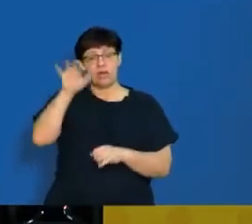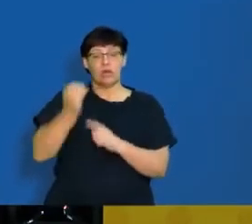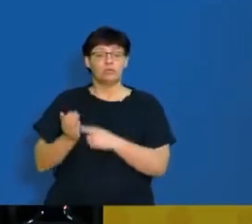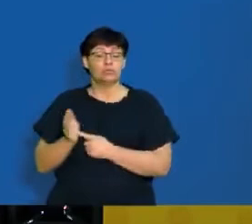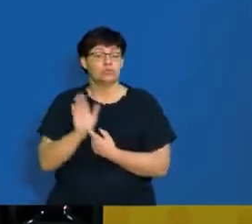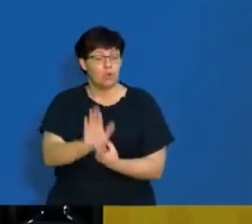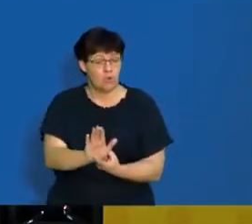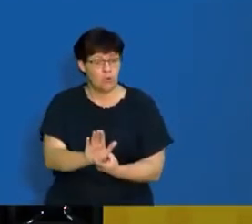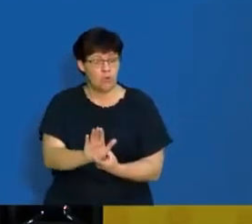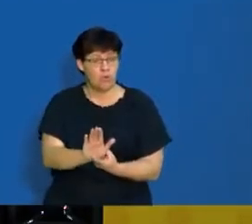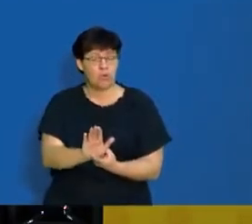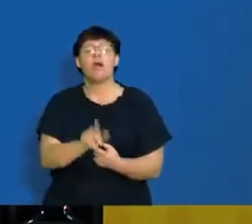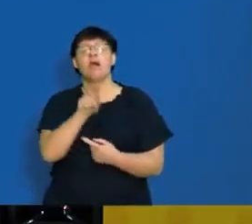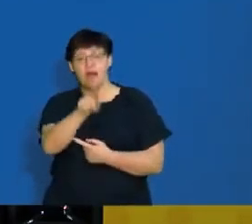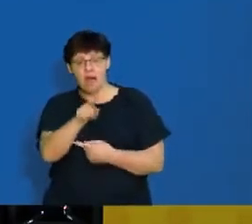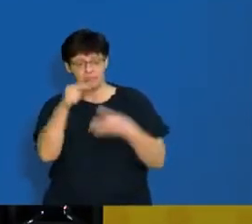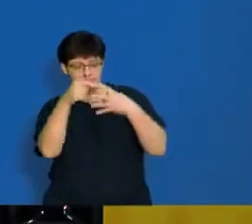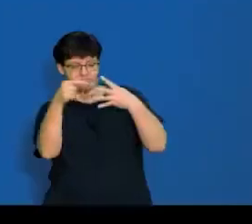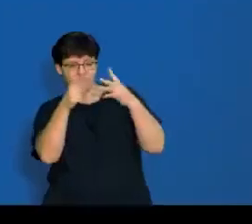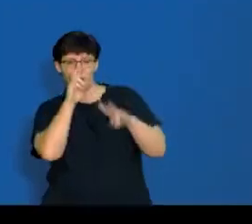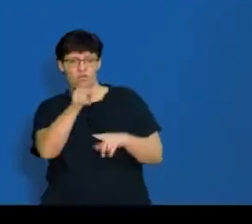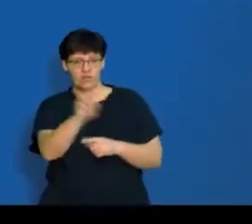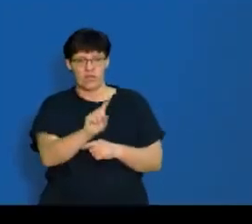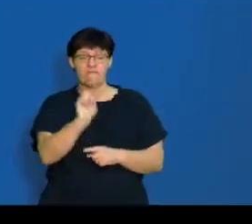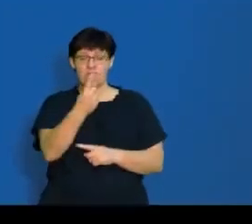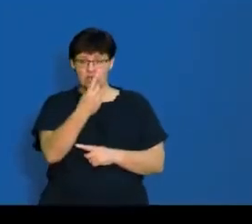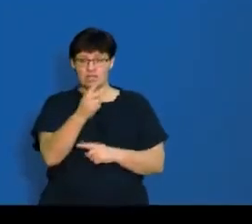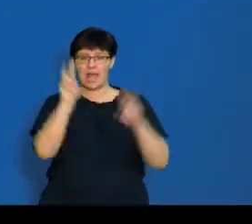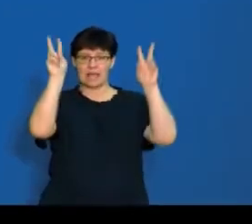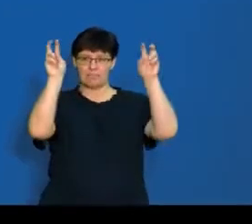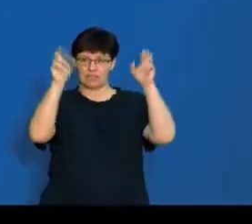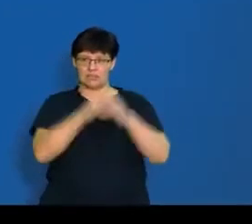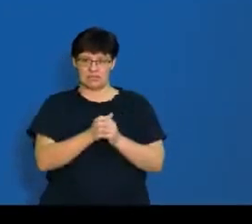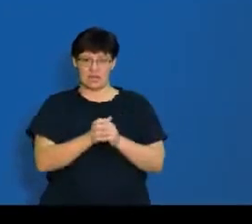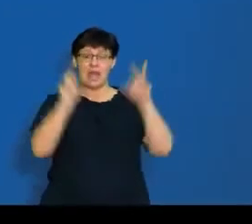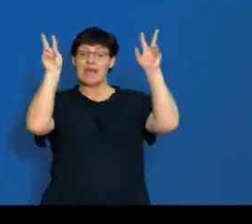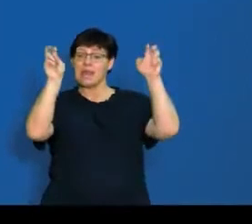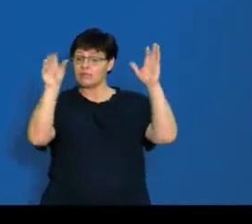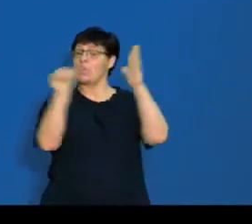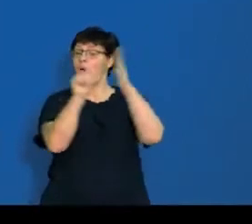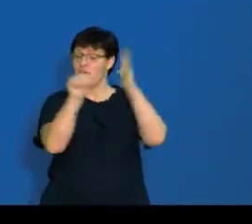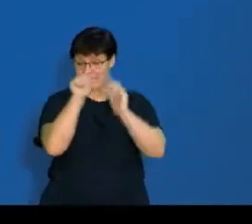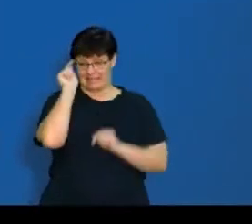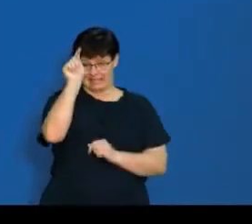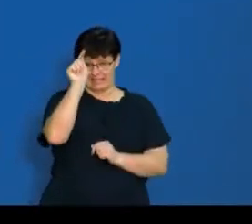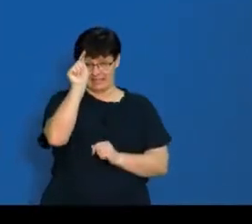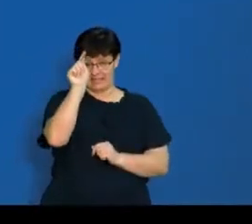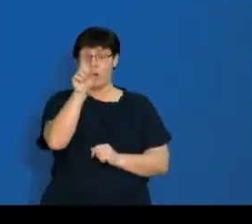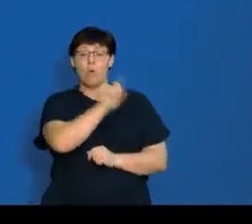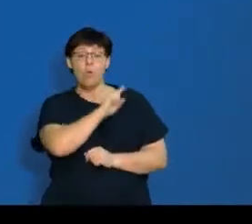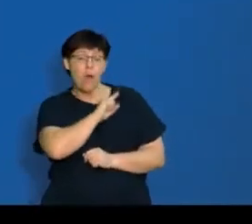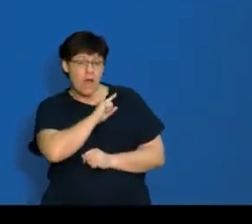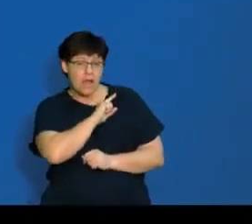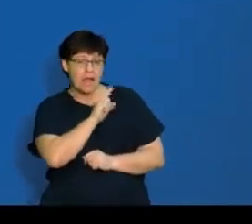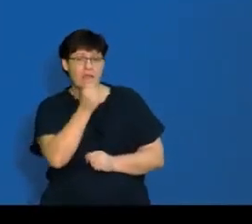show you the things that you're supposed to look for. The first thing is the caption. The caption is very, very important because it tells